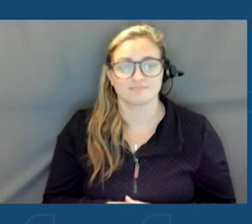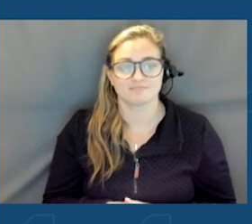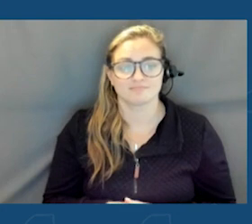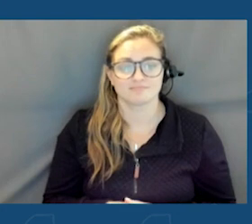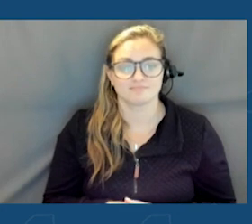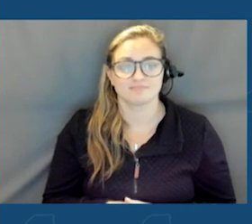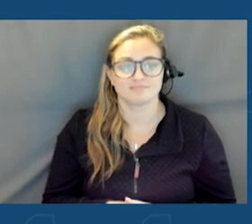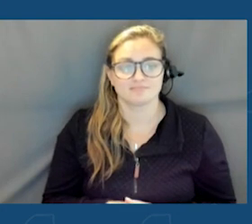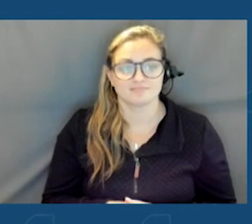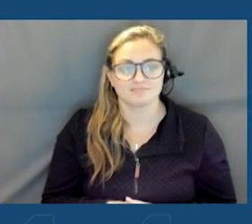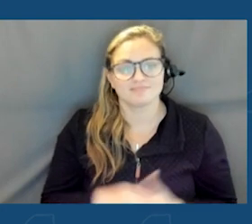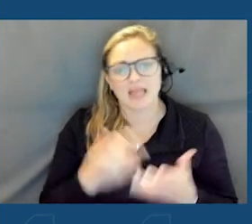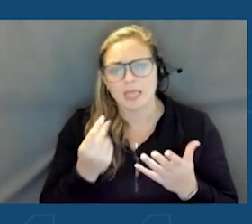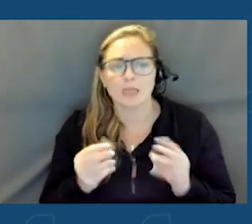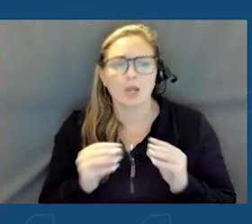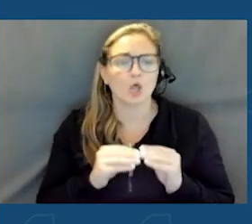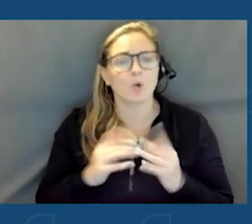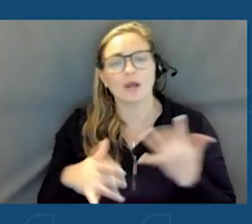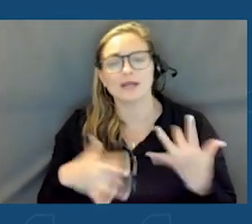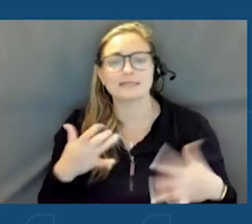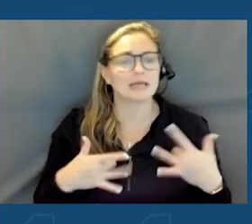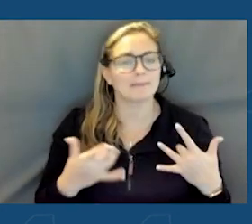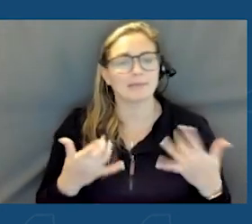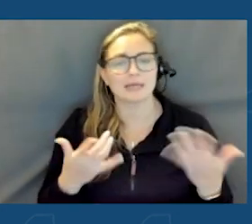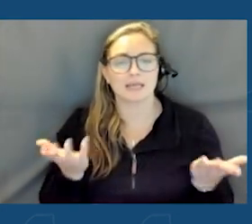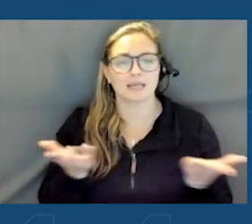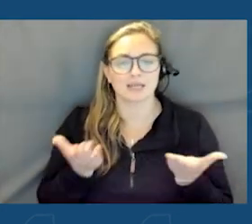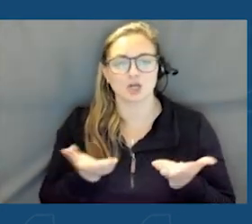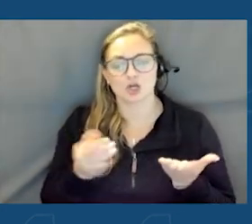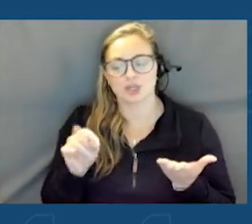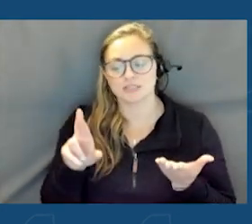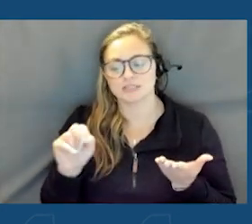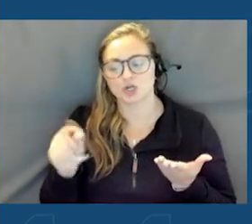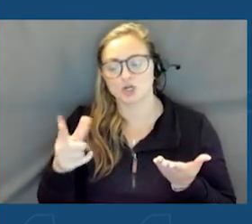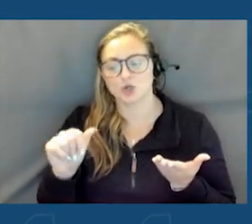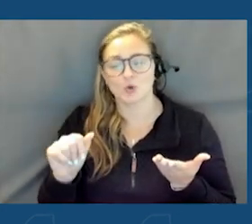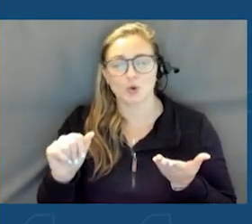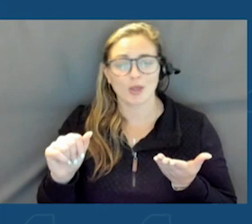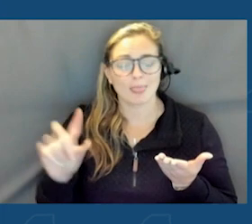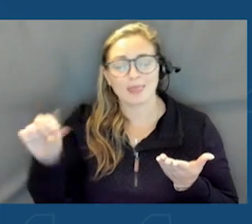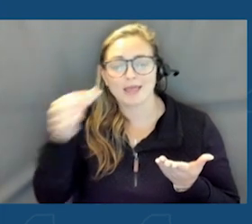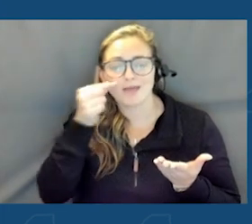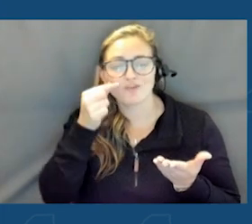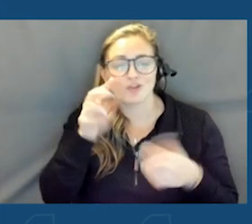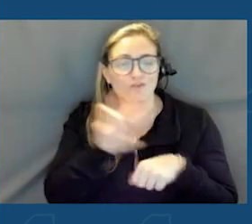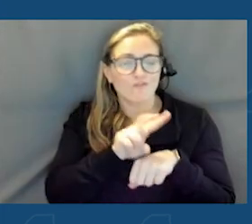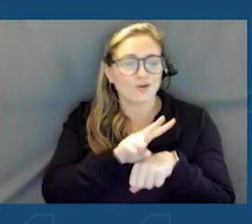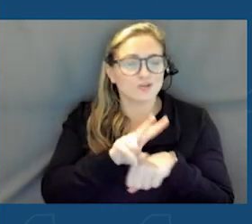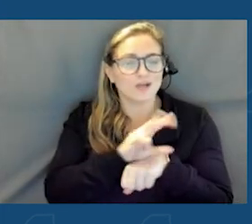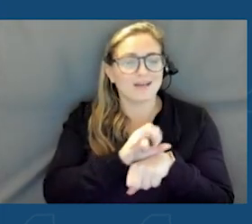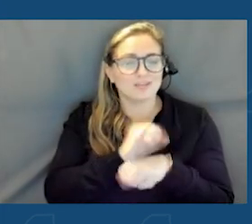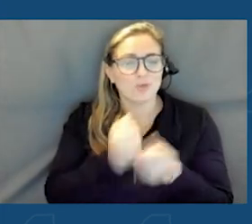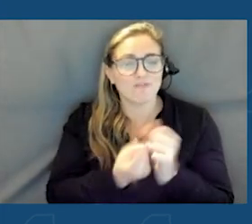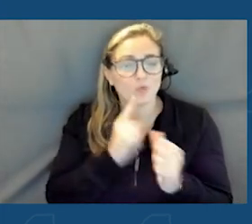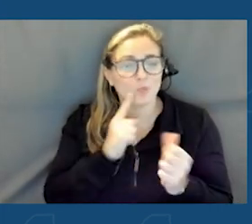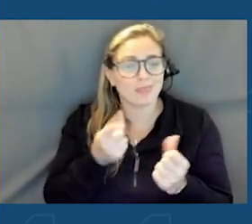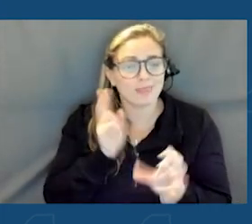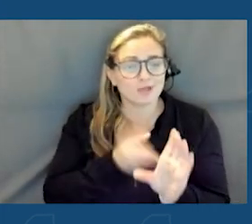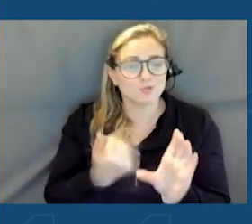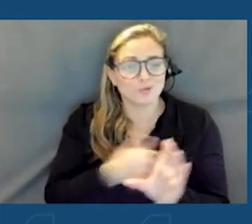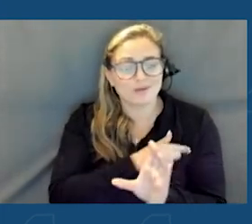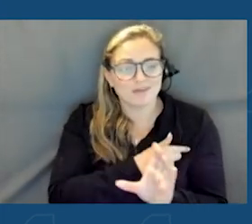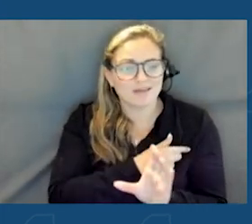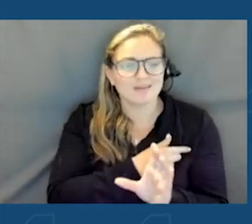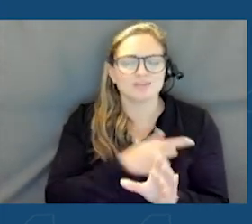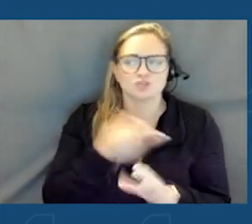Add a little more prestige to our event here today up in Saratoga, having the governor of the Virgin Islands. So to all of you who joined us, also we're joined by New